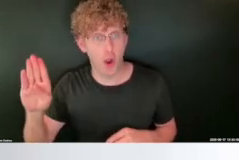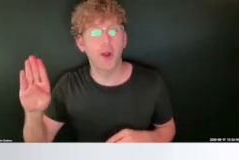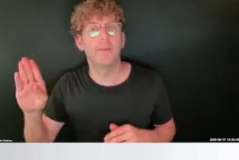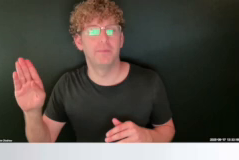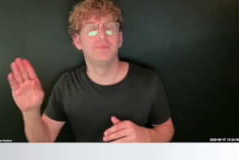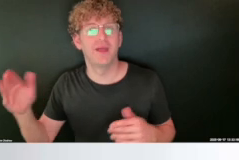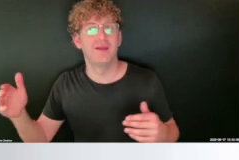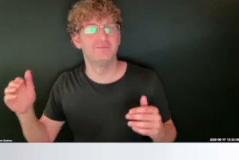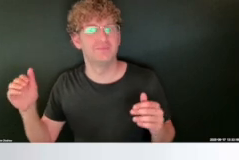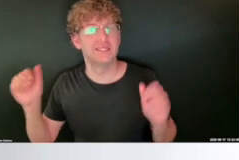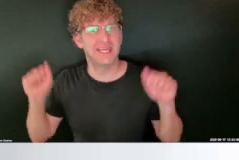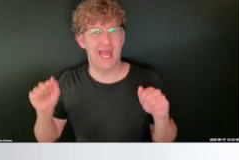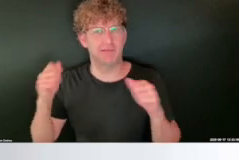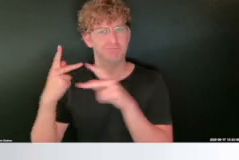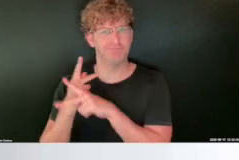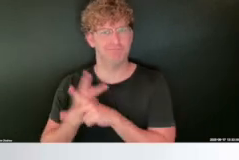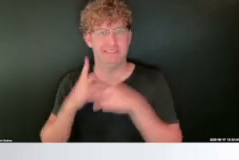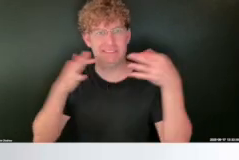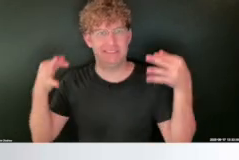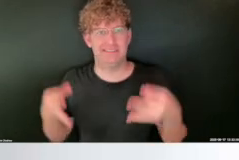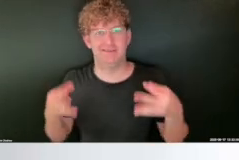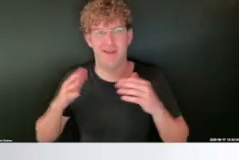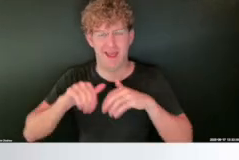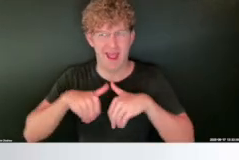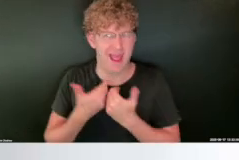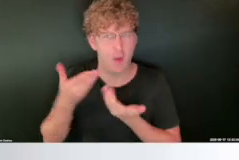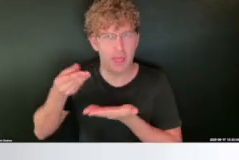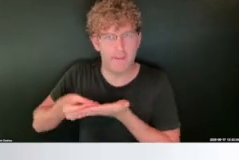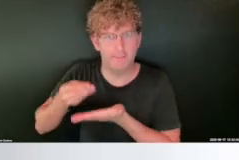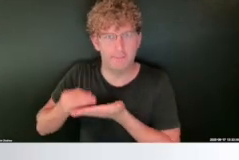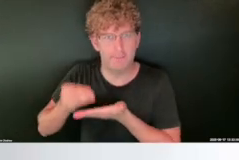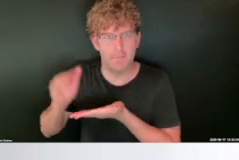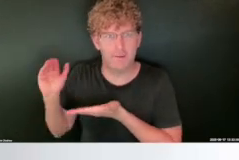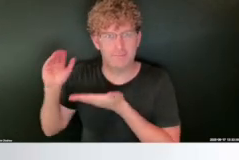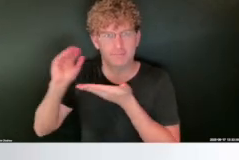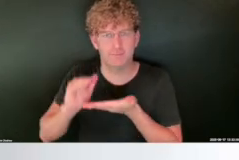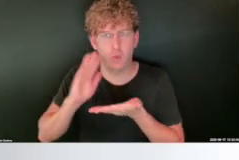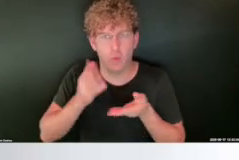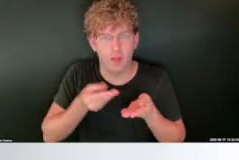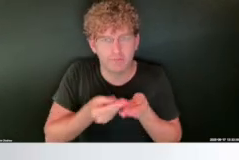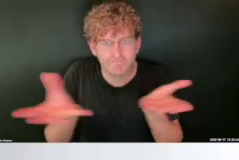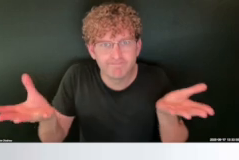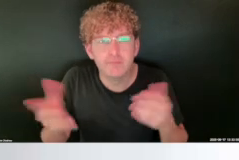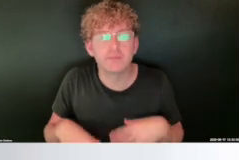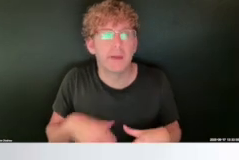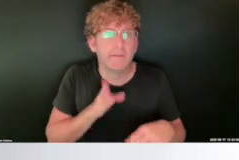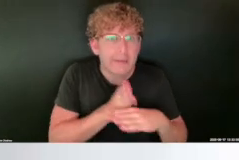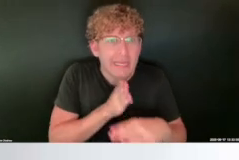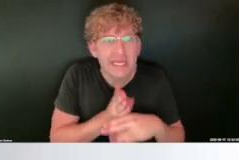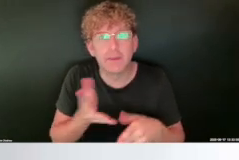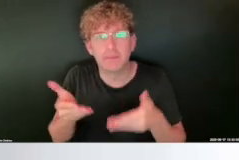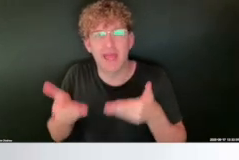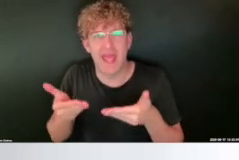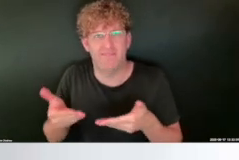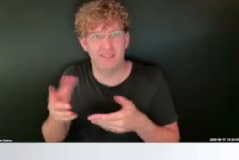be allocated among different medium and heavy duty projects. And that happens in